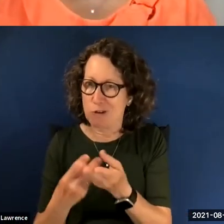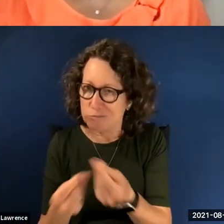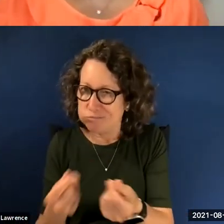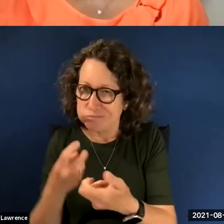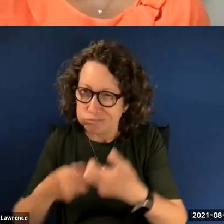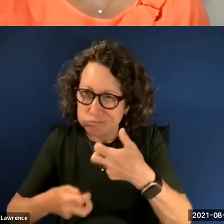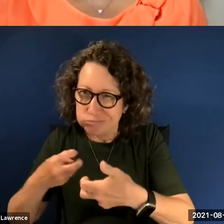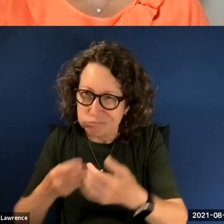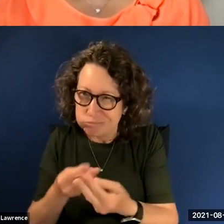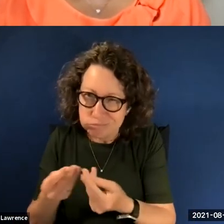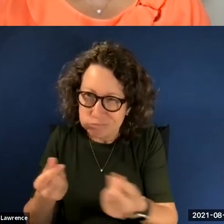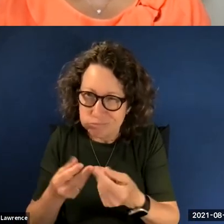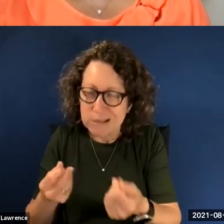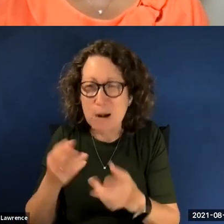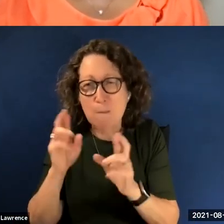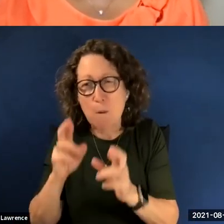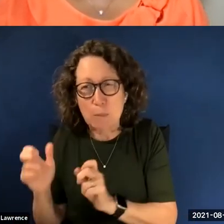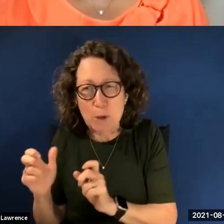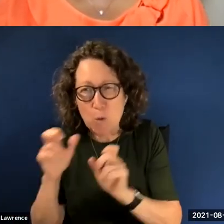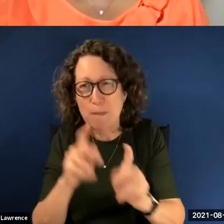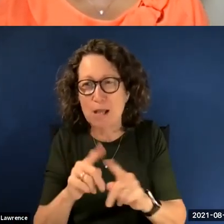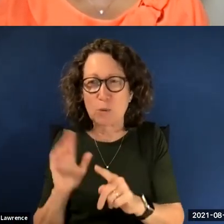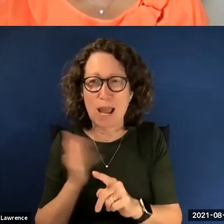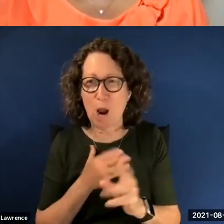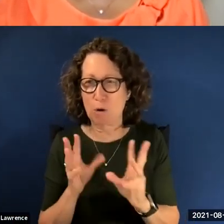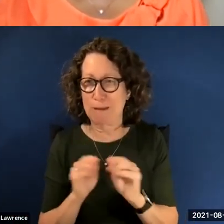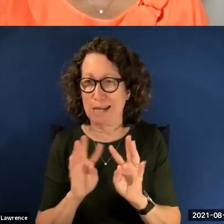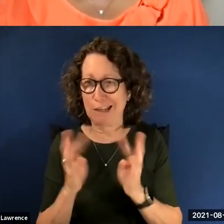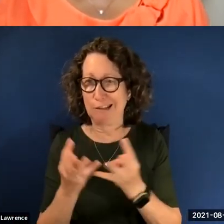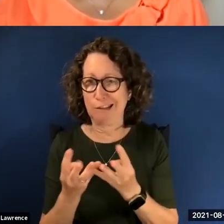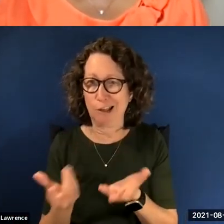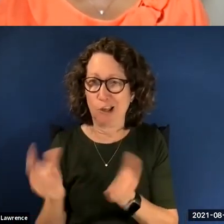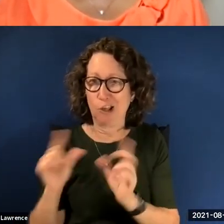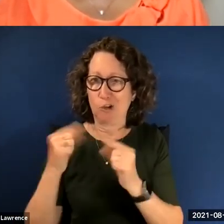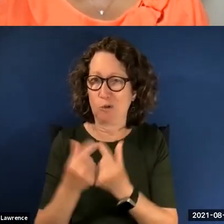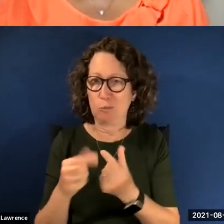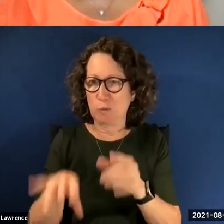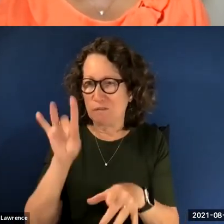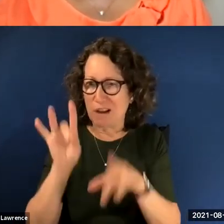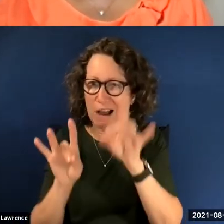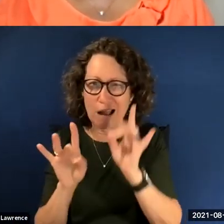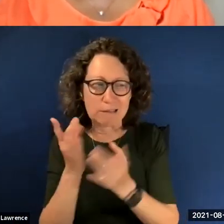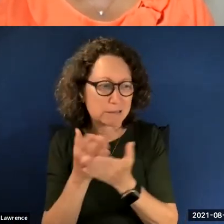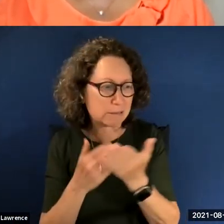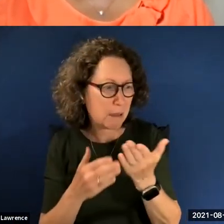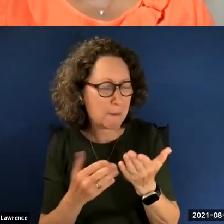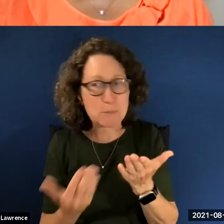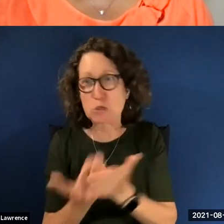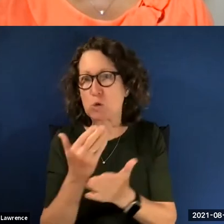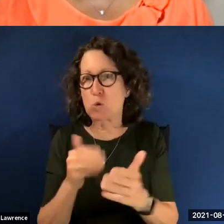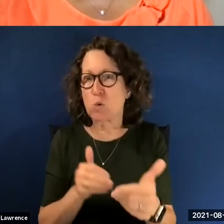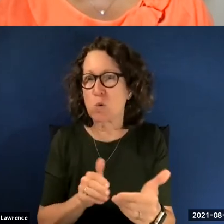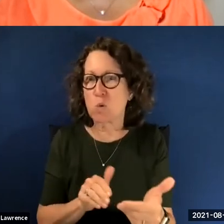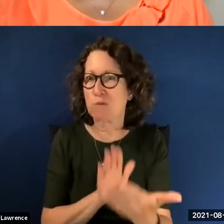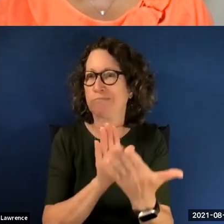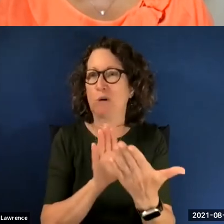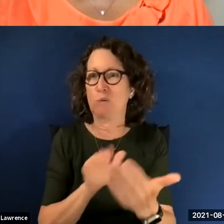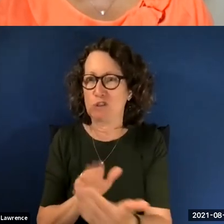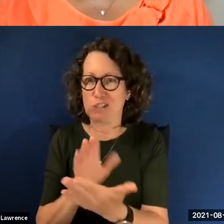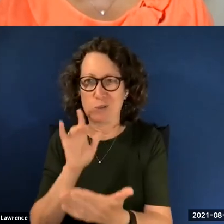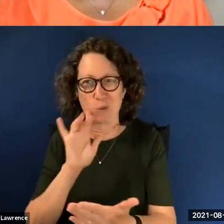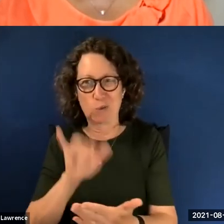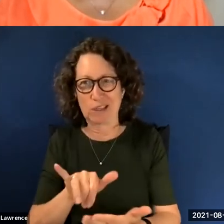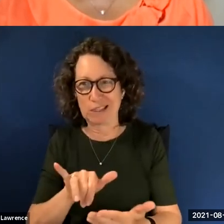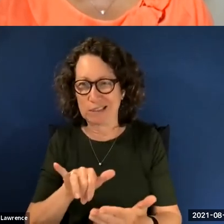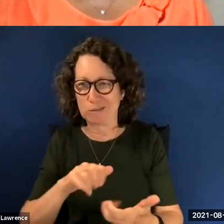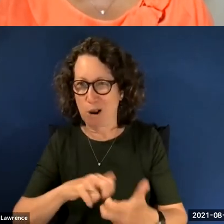I am hopeful that we can return to our meeting group to kind of find some new ways to address these issues.